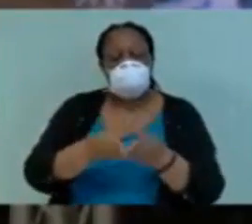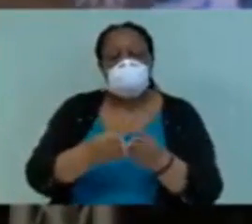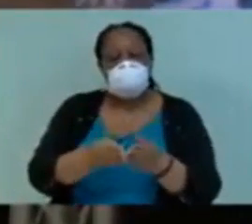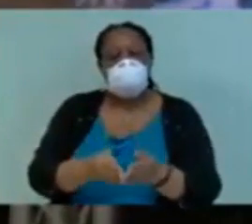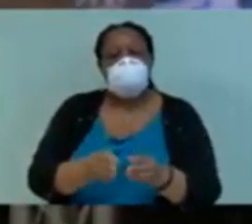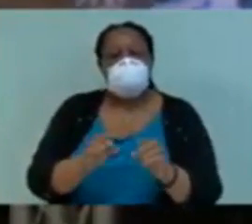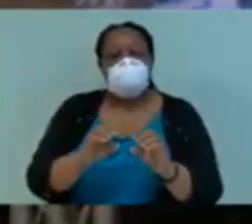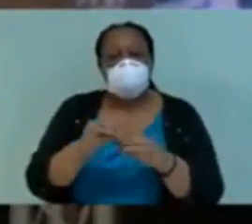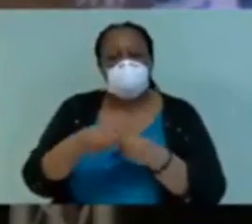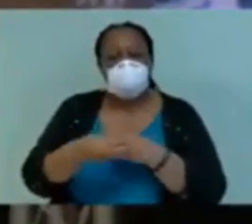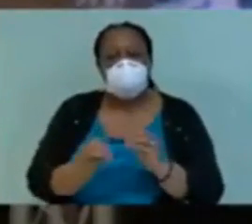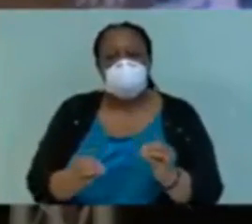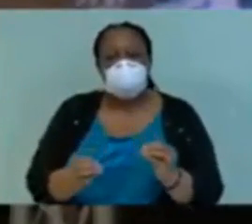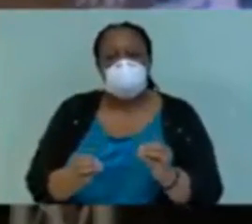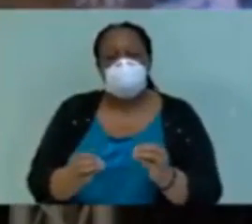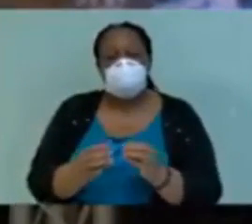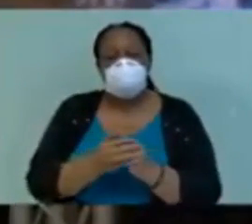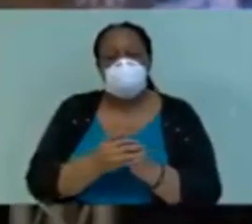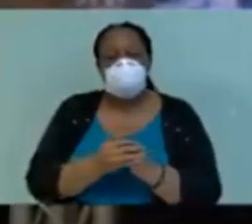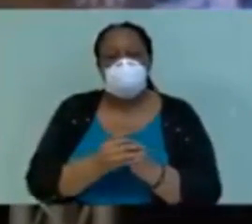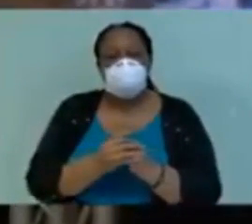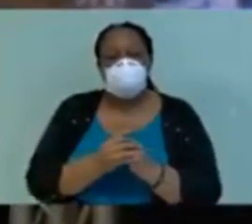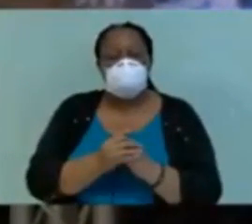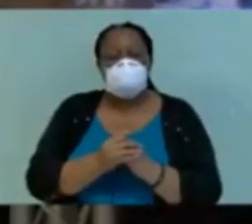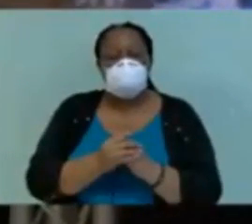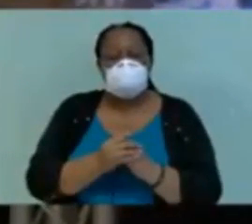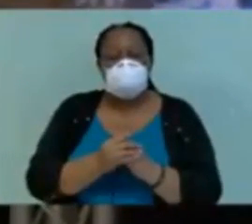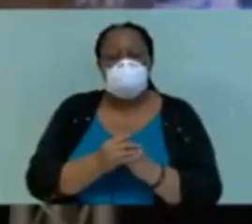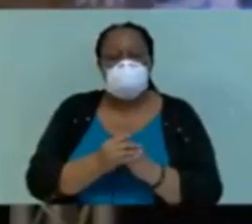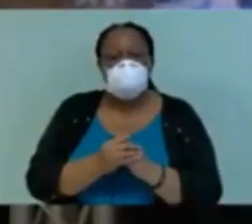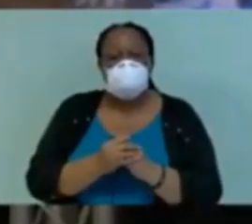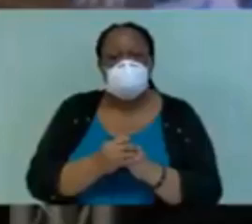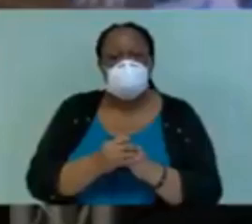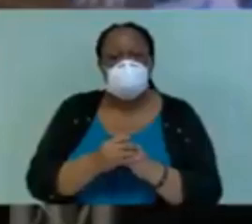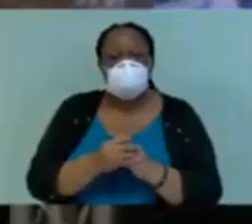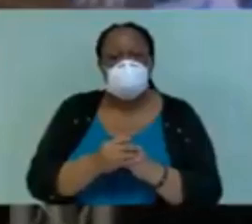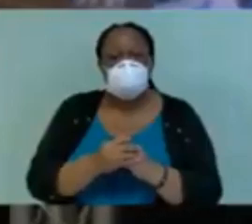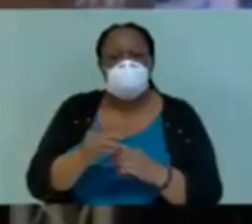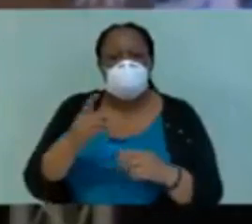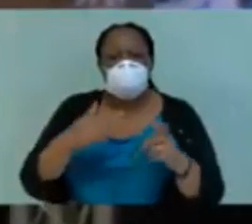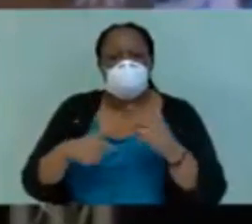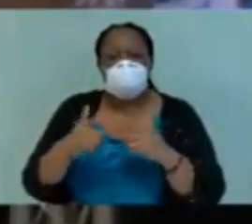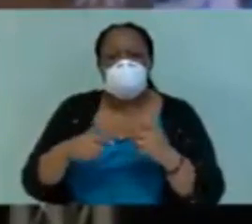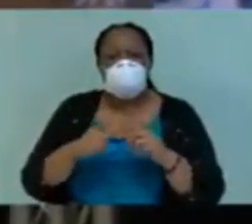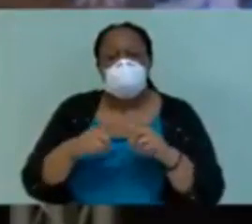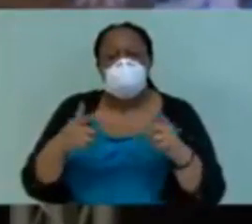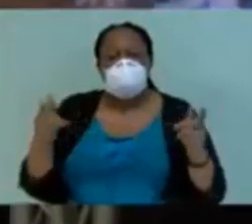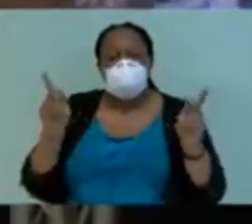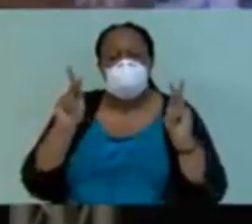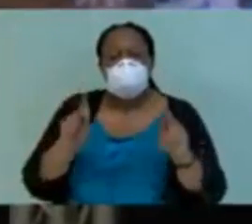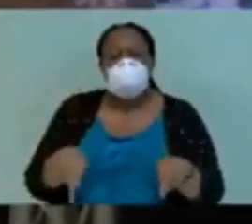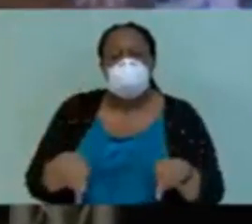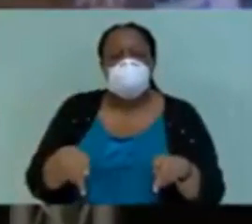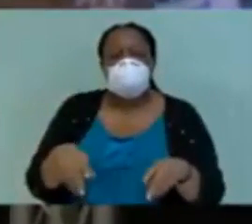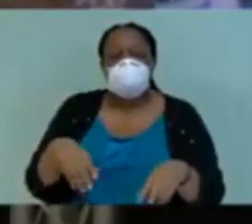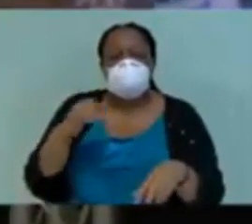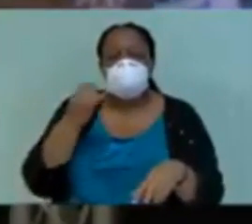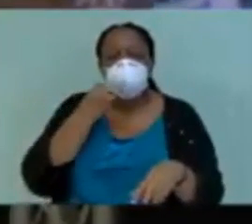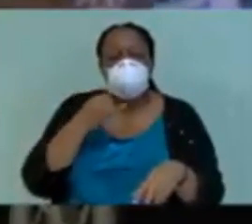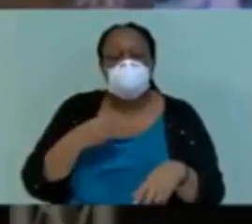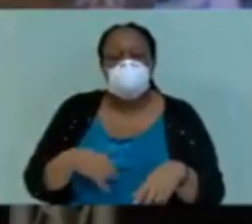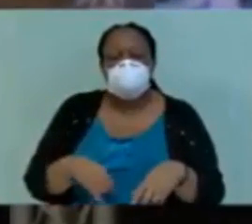of Skellec, Superintendent Henry, our CMO, Dr. Hazel Laws, Mr. Abdias